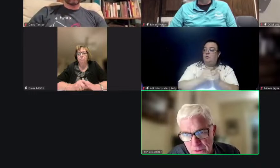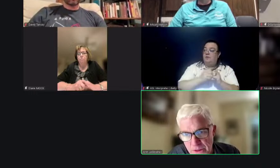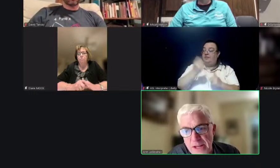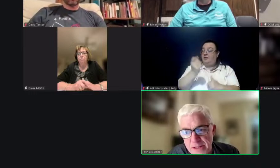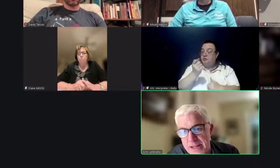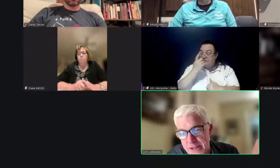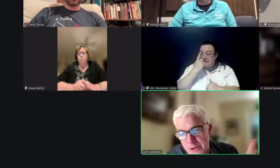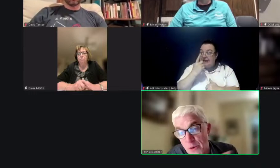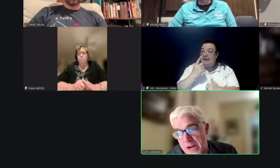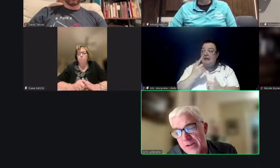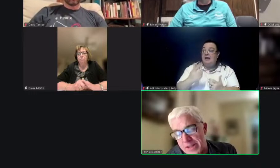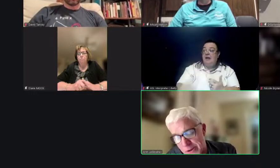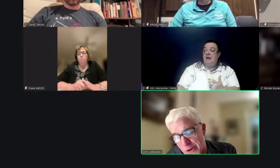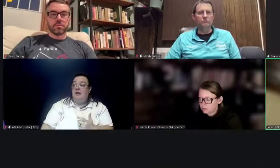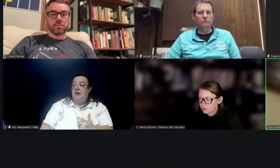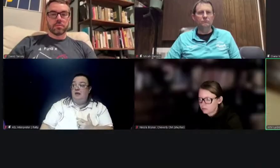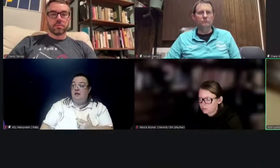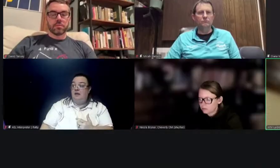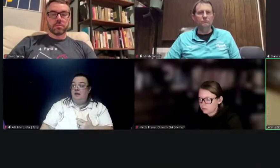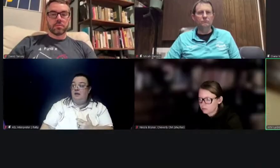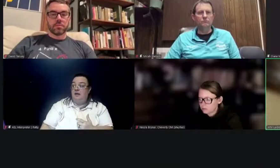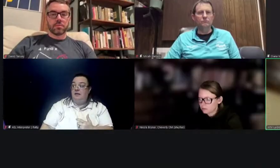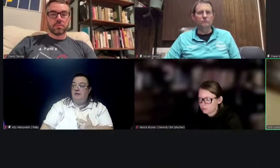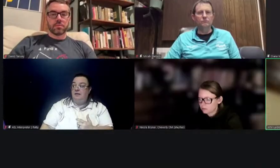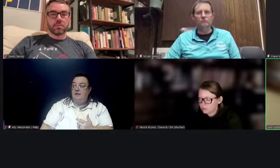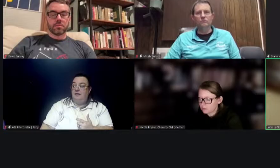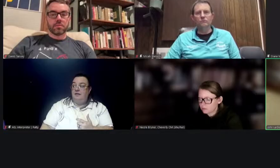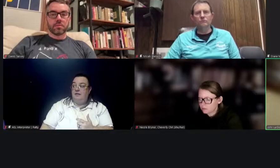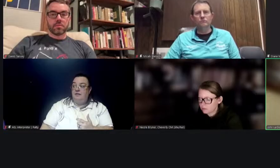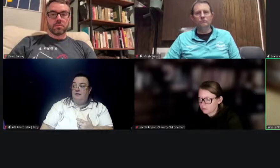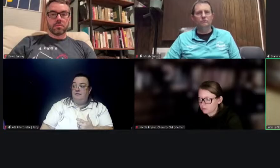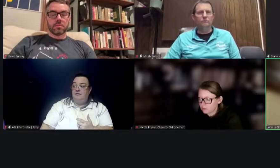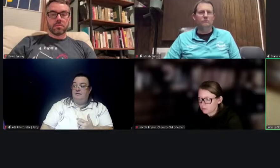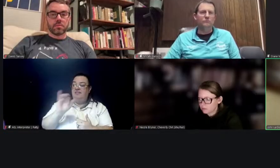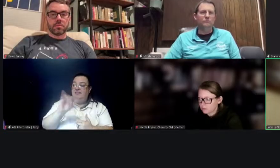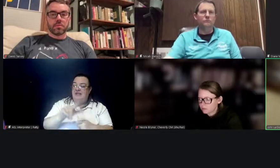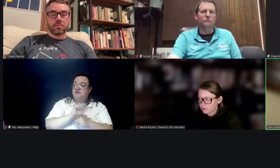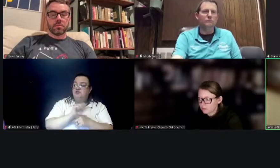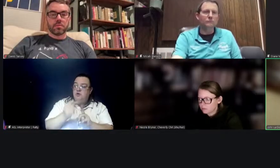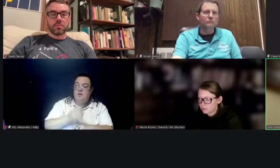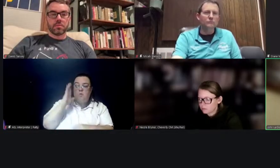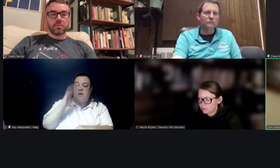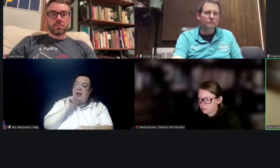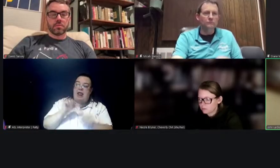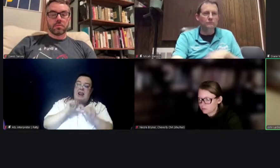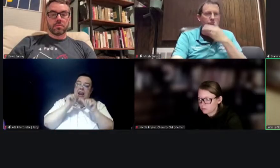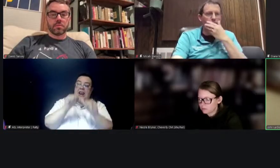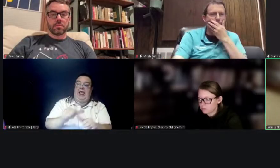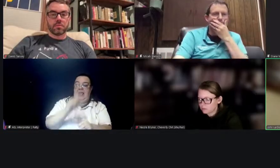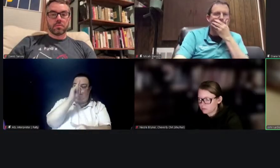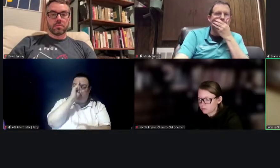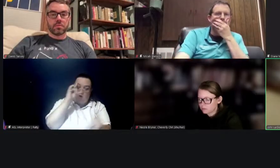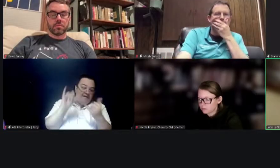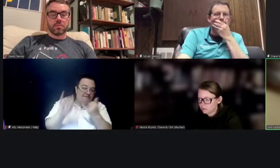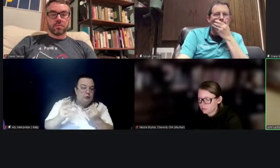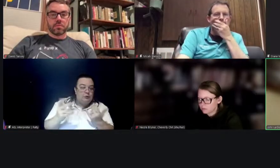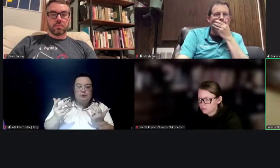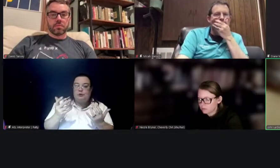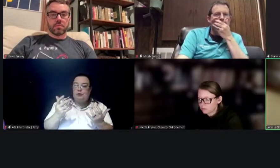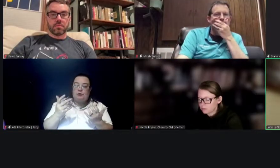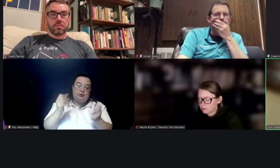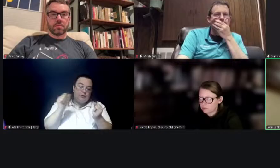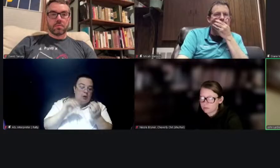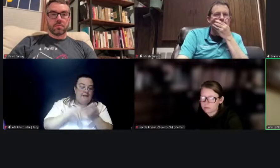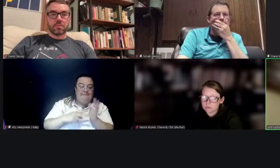know, these extraordinary circumstances will not last forever, so that we can look forward